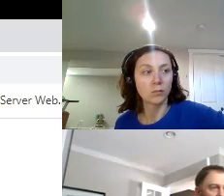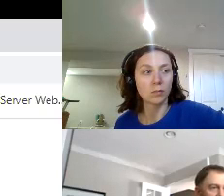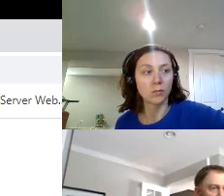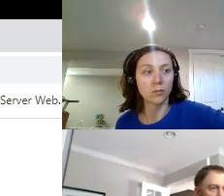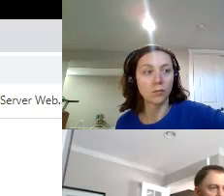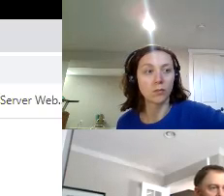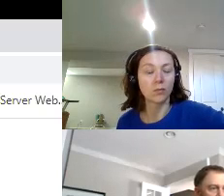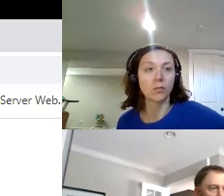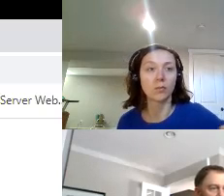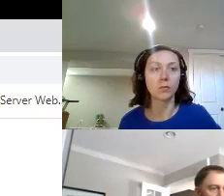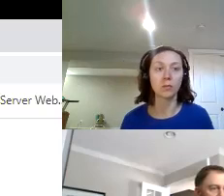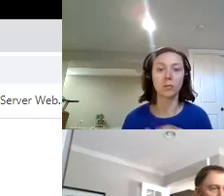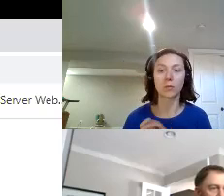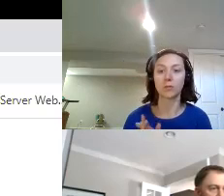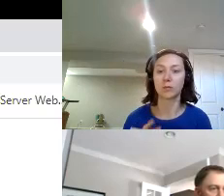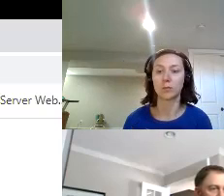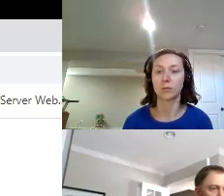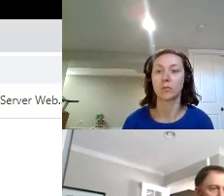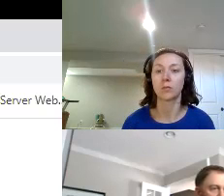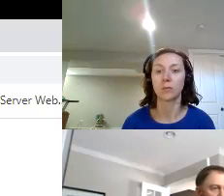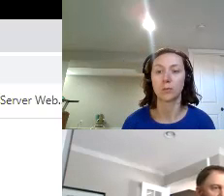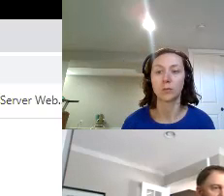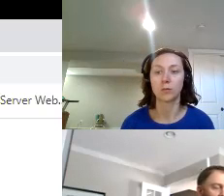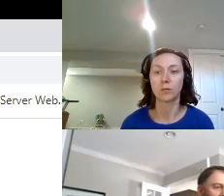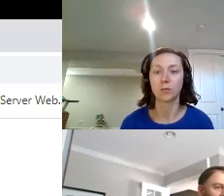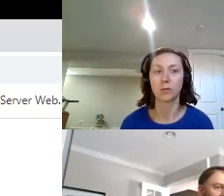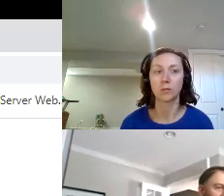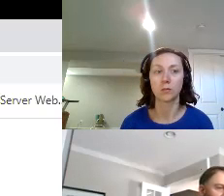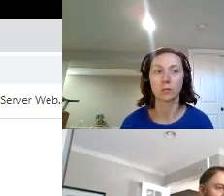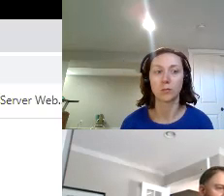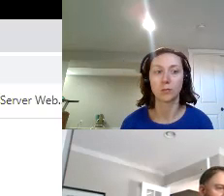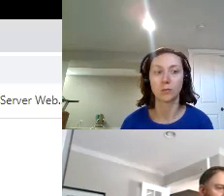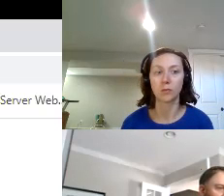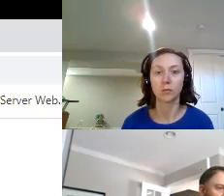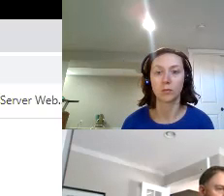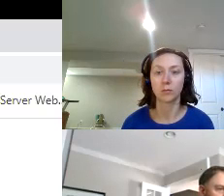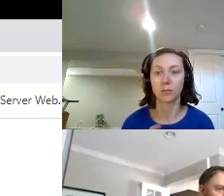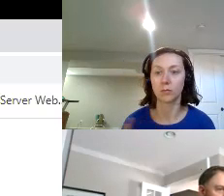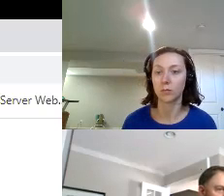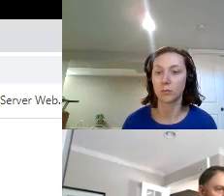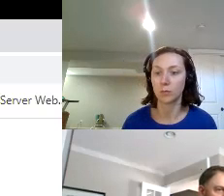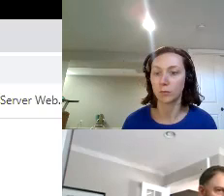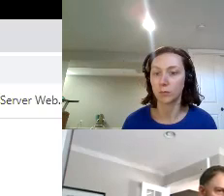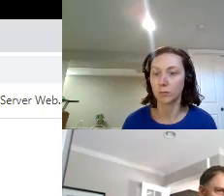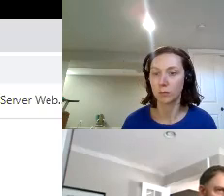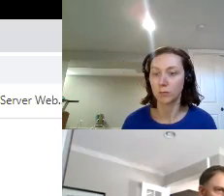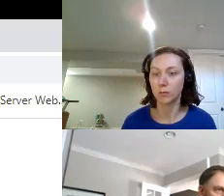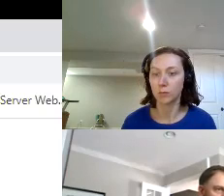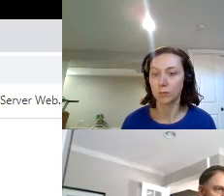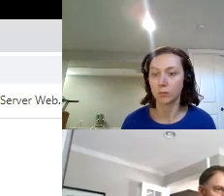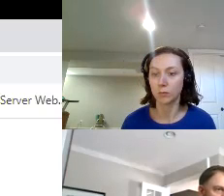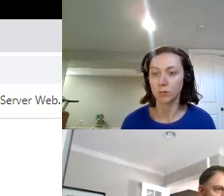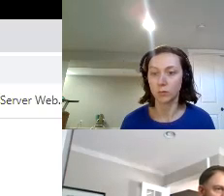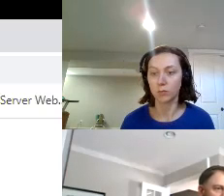up. And so you get an indicator, which is we're calling alcohol outlet density. If you know anything about alcohol outlet density, you know